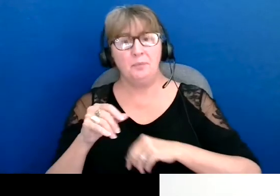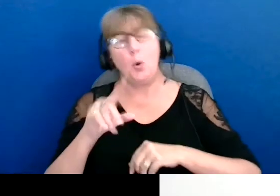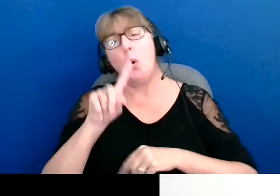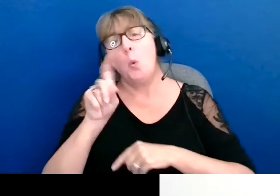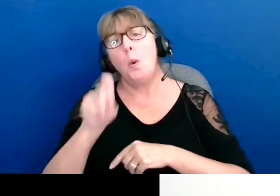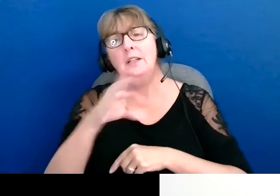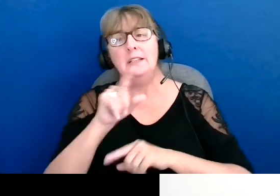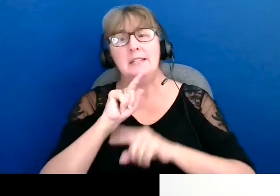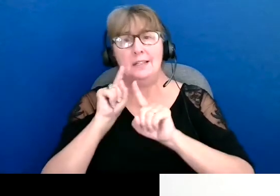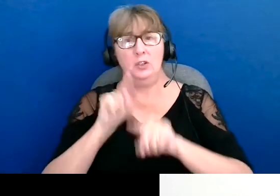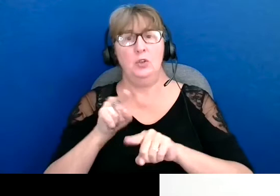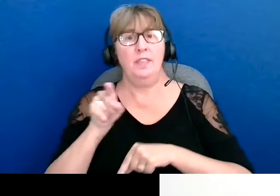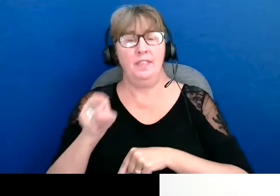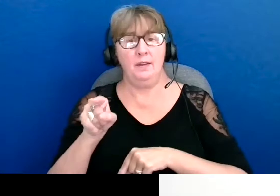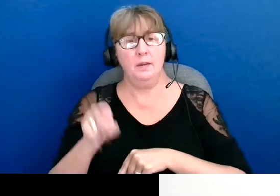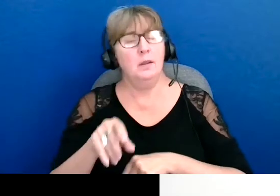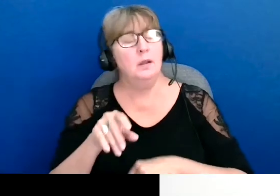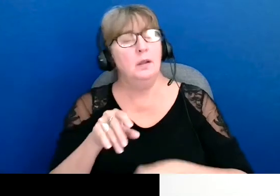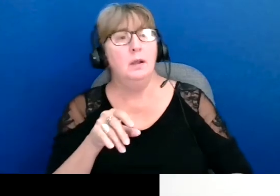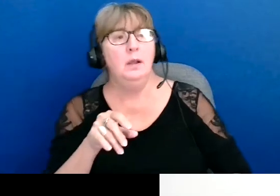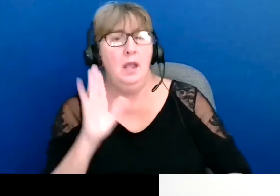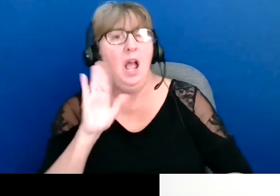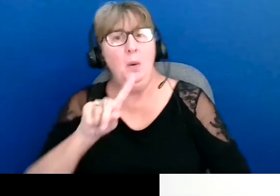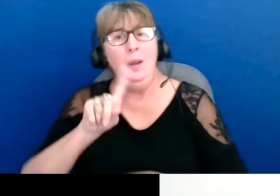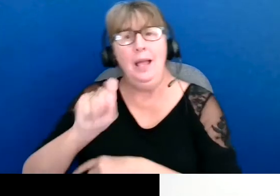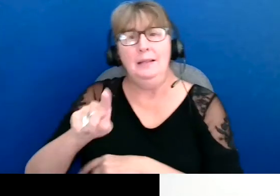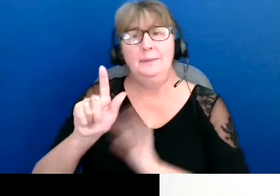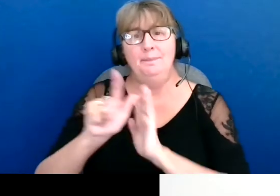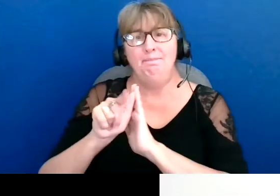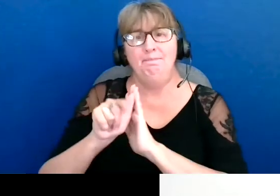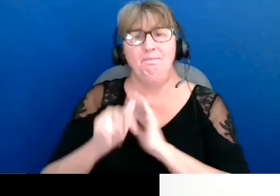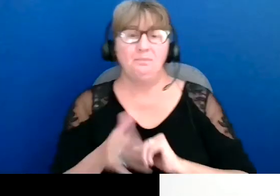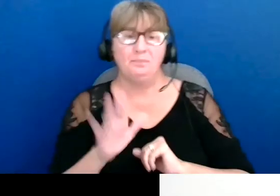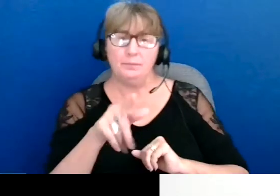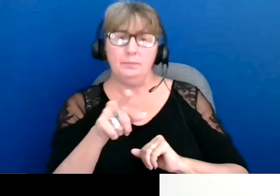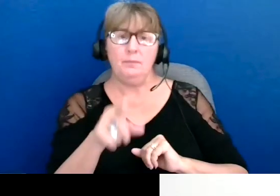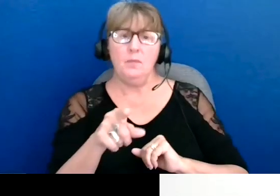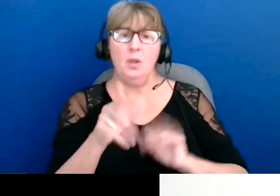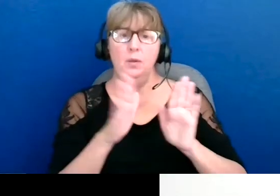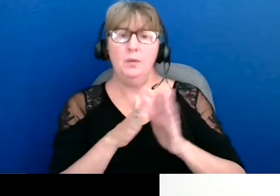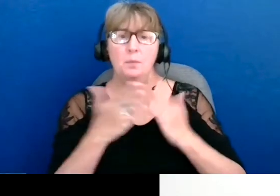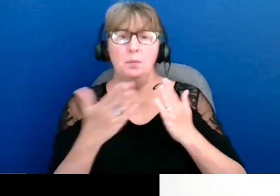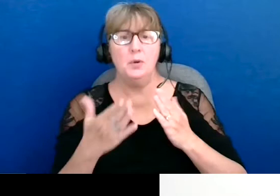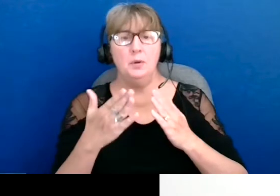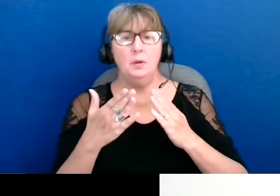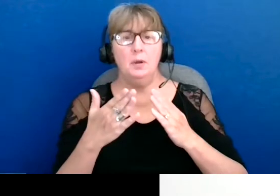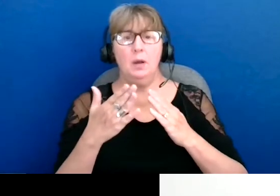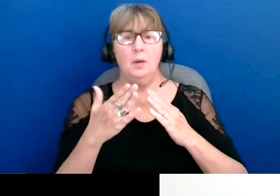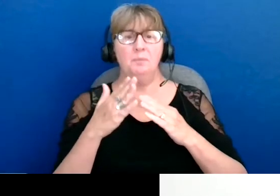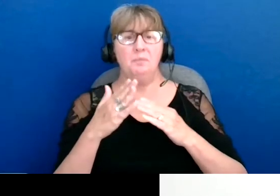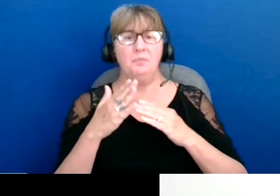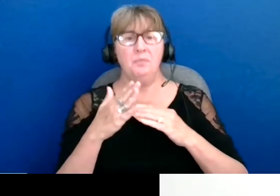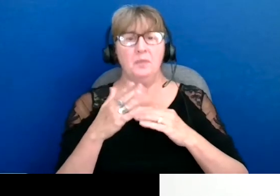in your book this case that you won against Scribd, which is the ebook company. I'd love to learn more about that and why